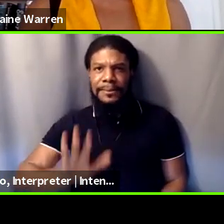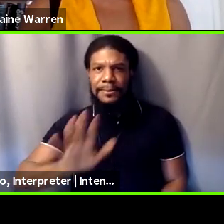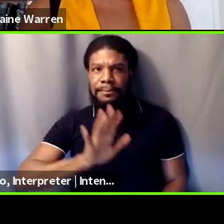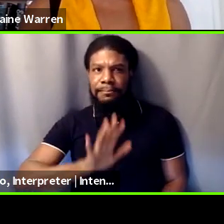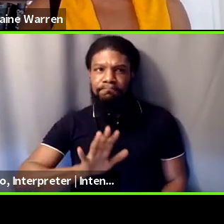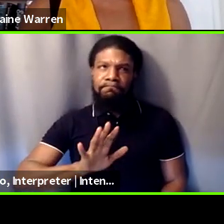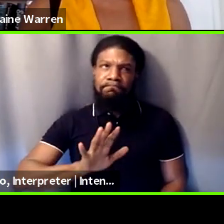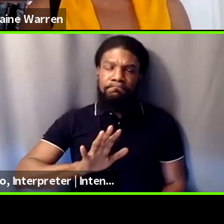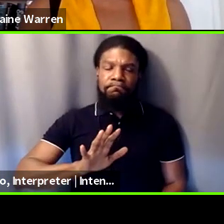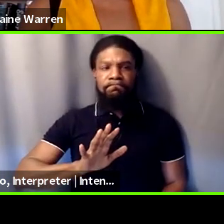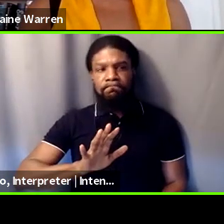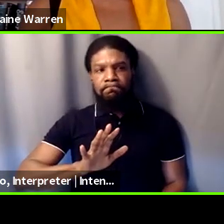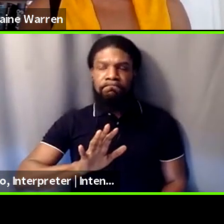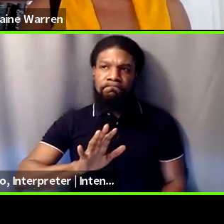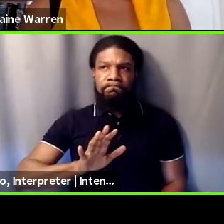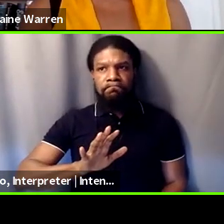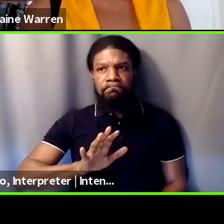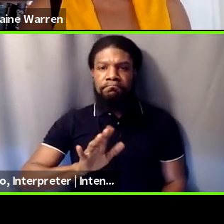1.5